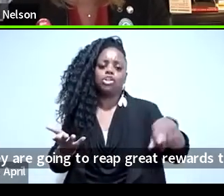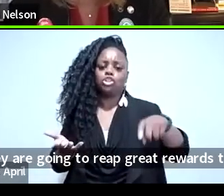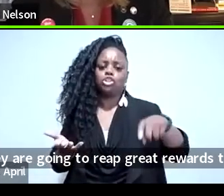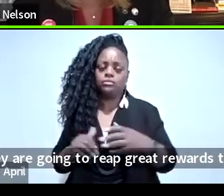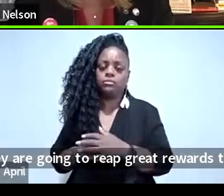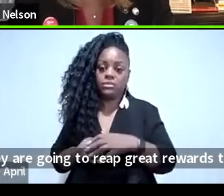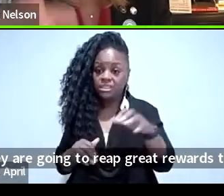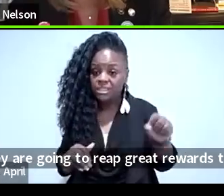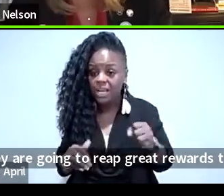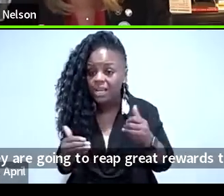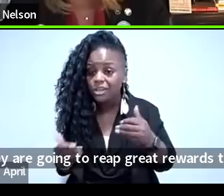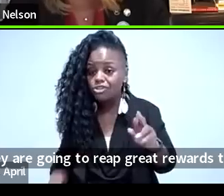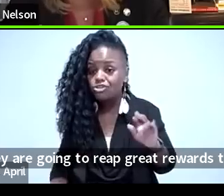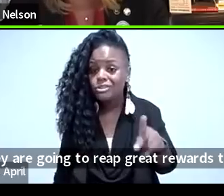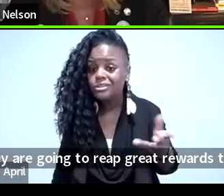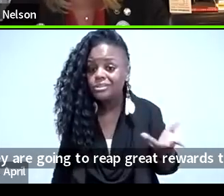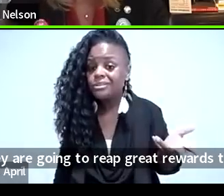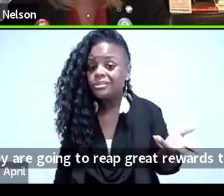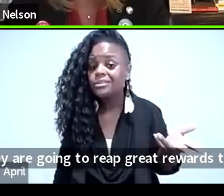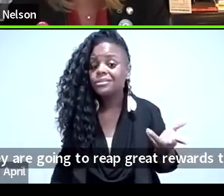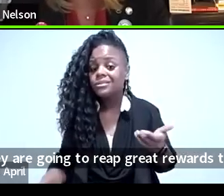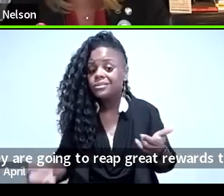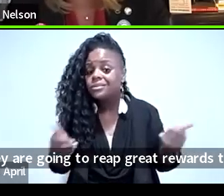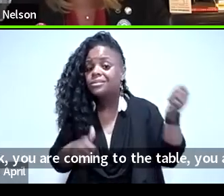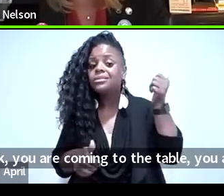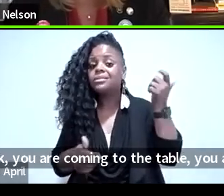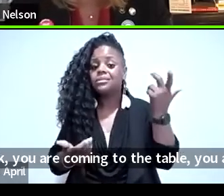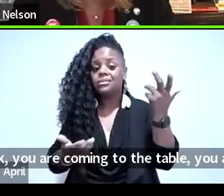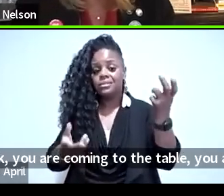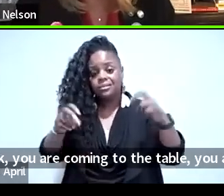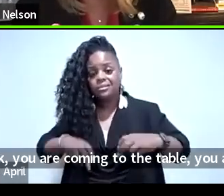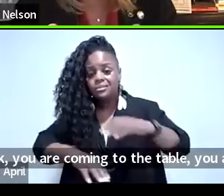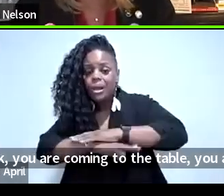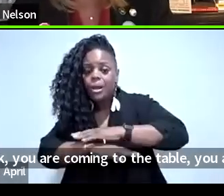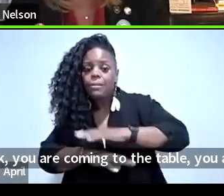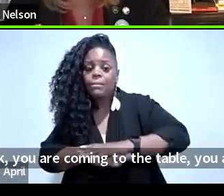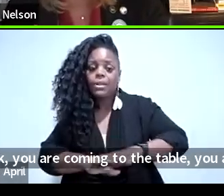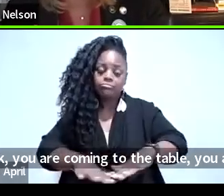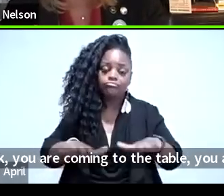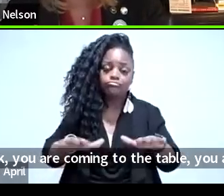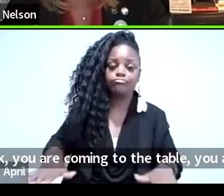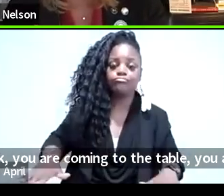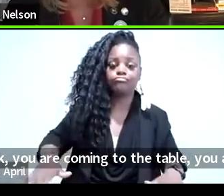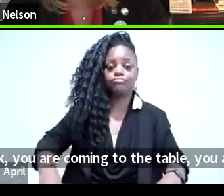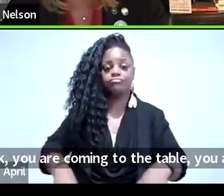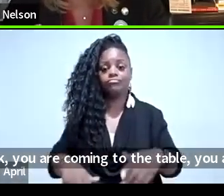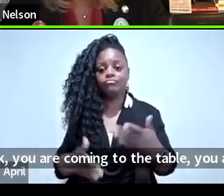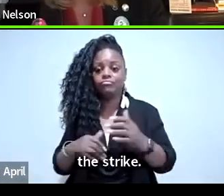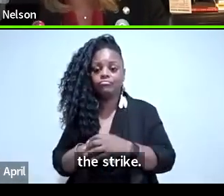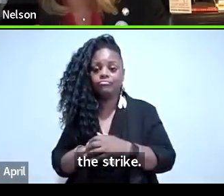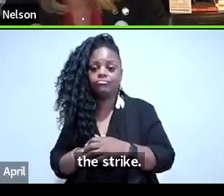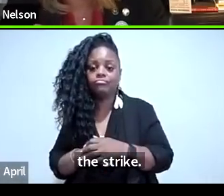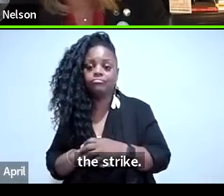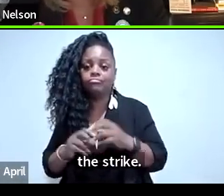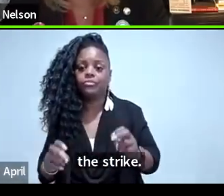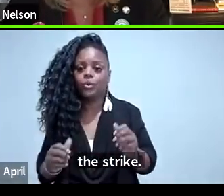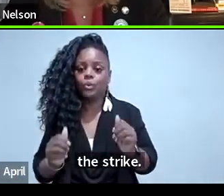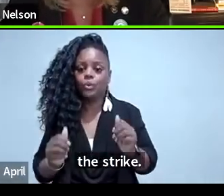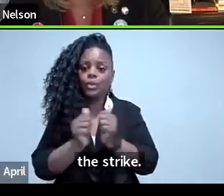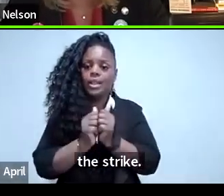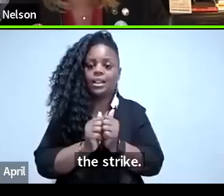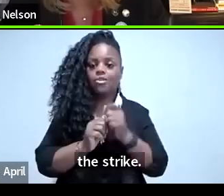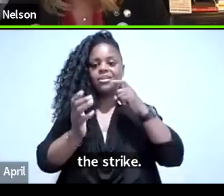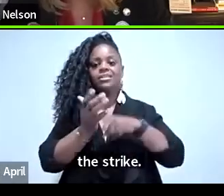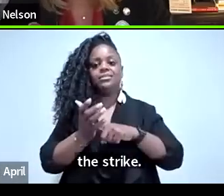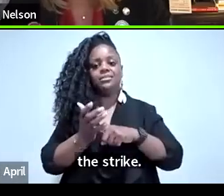Of saying to Jeff Bezos, you're coming to the table, you're recognizing the union, you're sitting down at the table to negotiate a contract. To saying the same thing